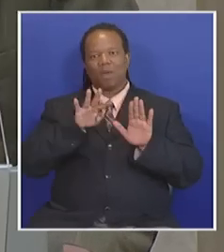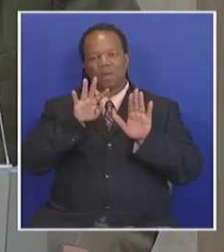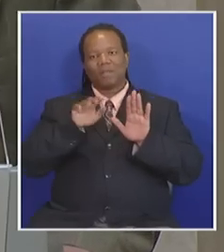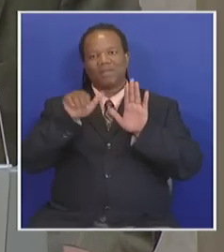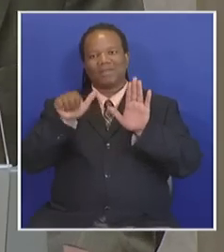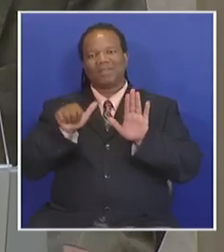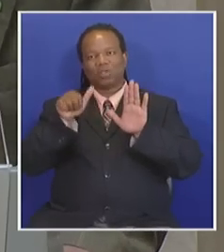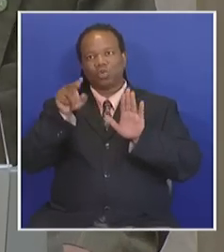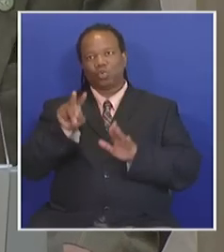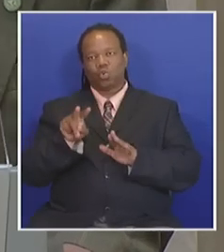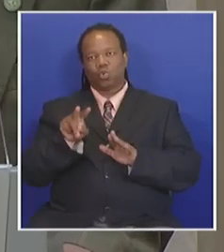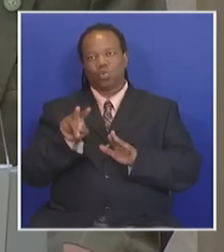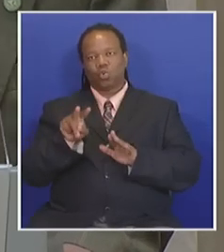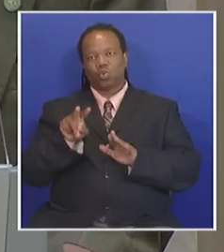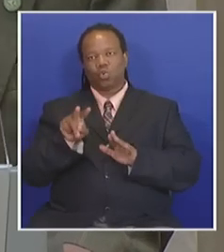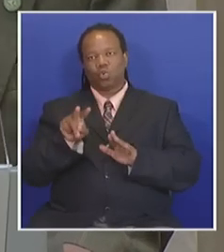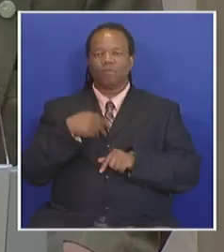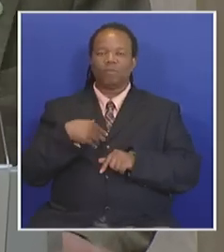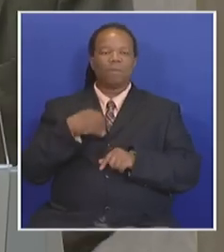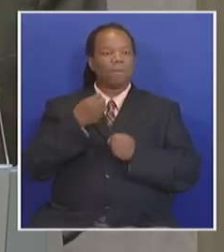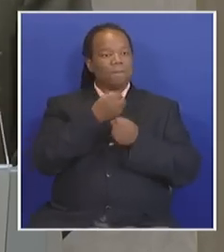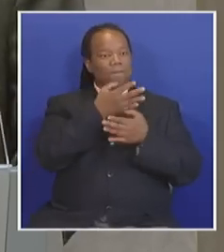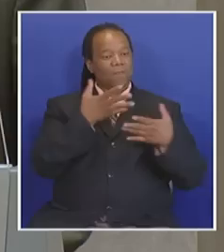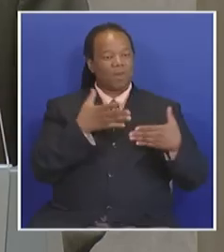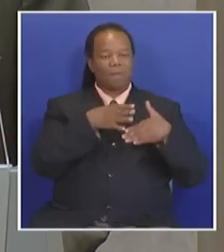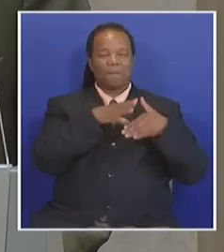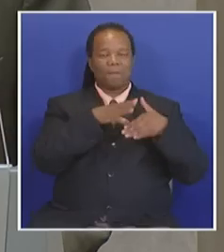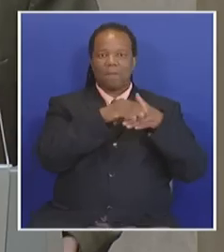us, contemporary members of the ANC, are